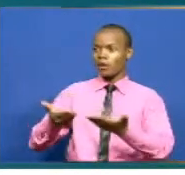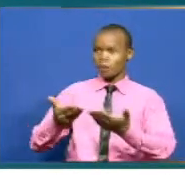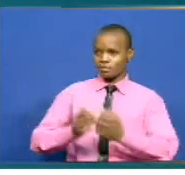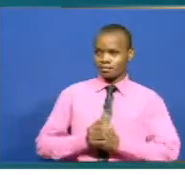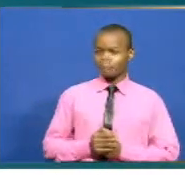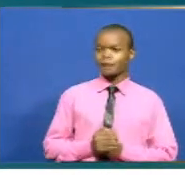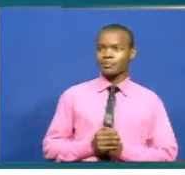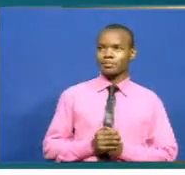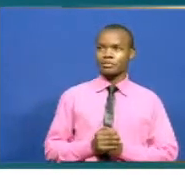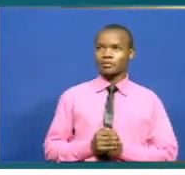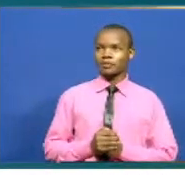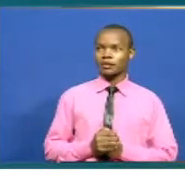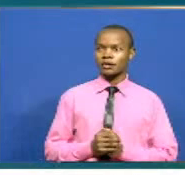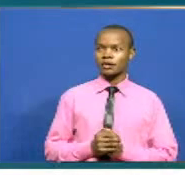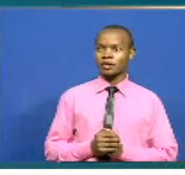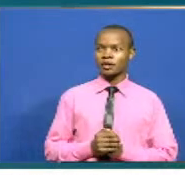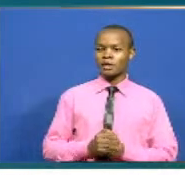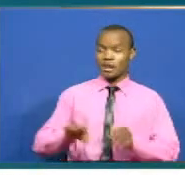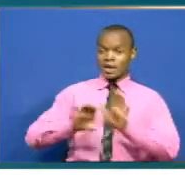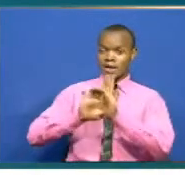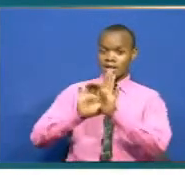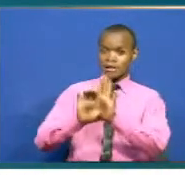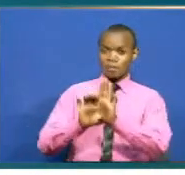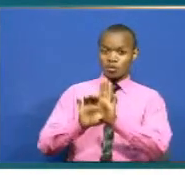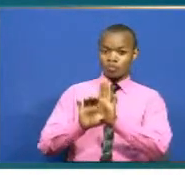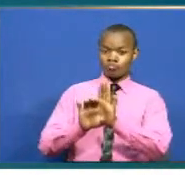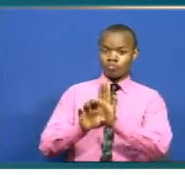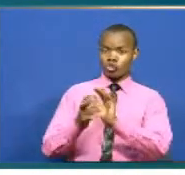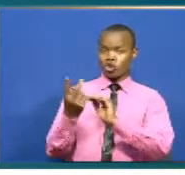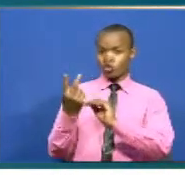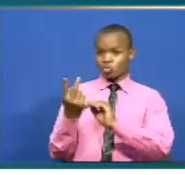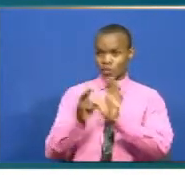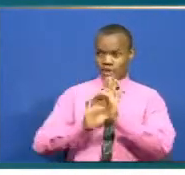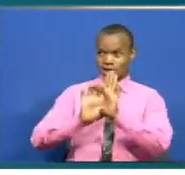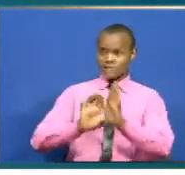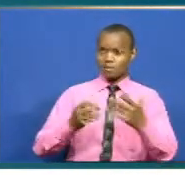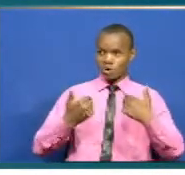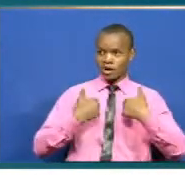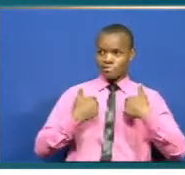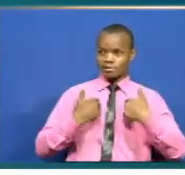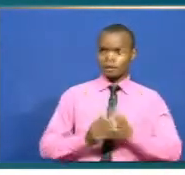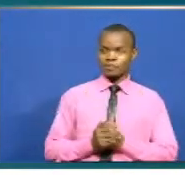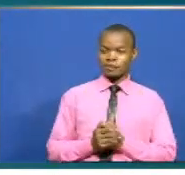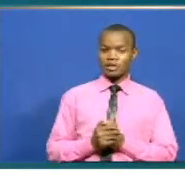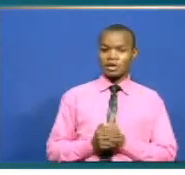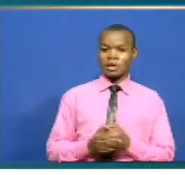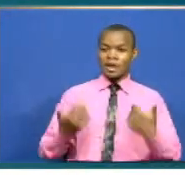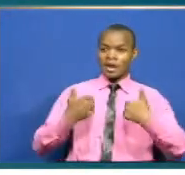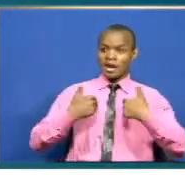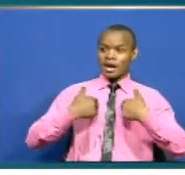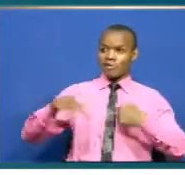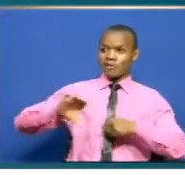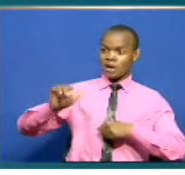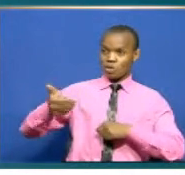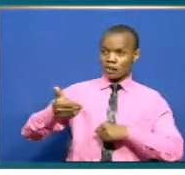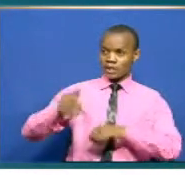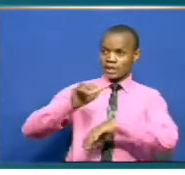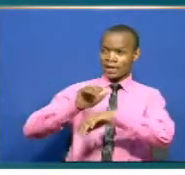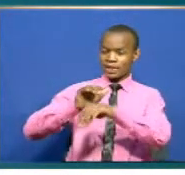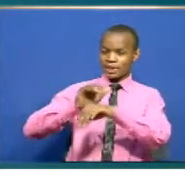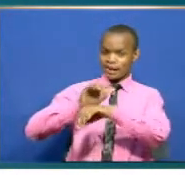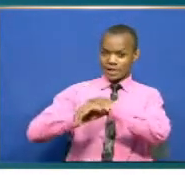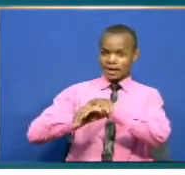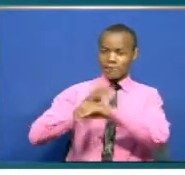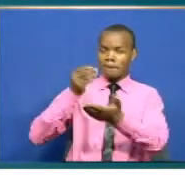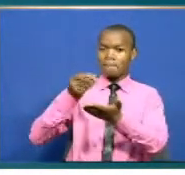extent, let me give you the two angles. The two angles that are being argued about are the counties that are getting more revenues, and there are